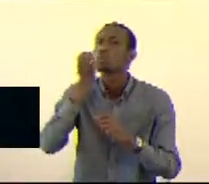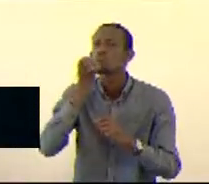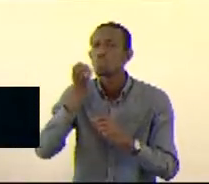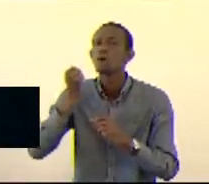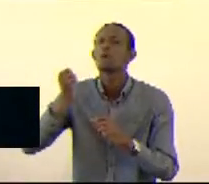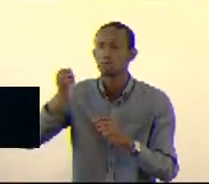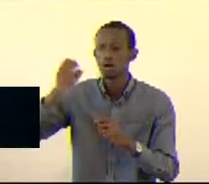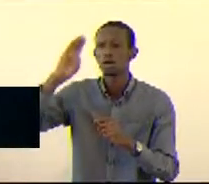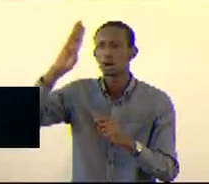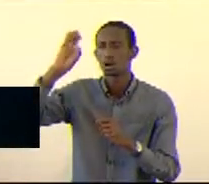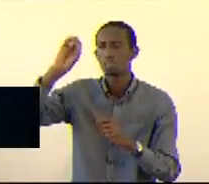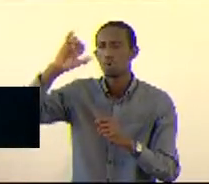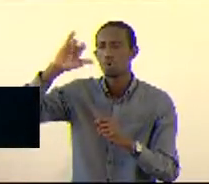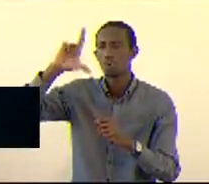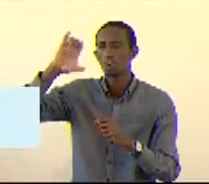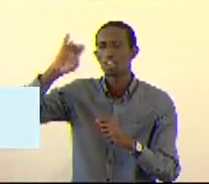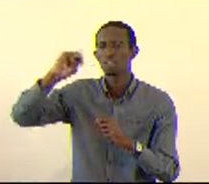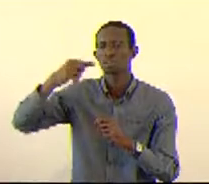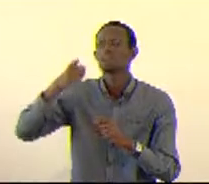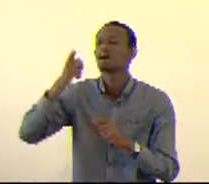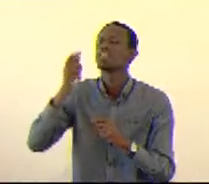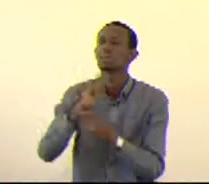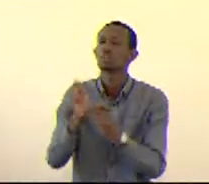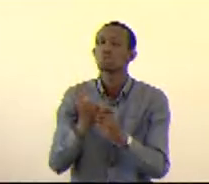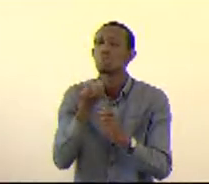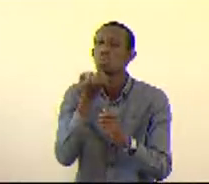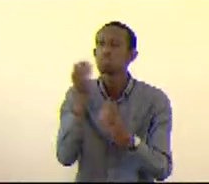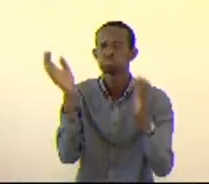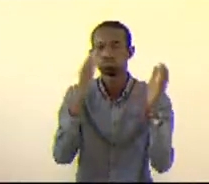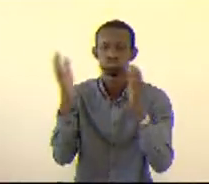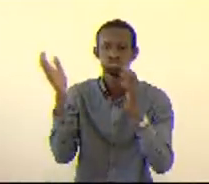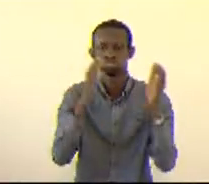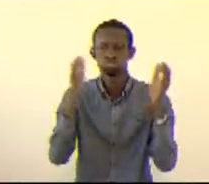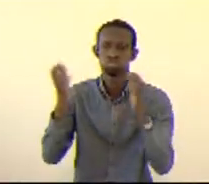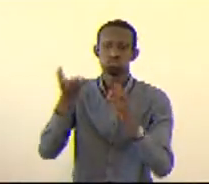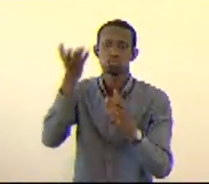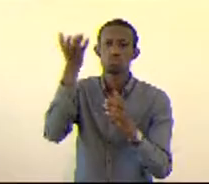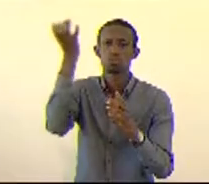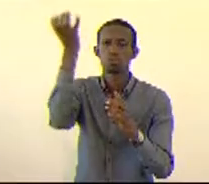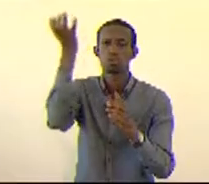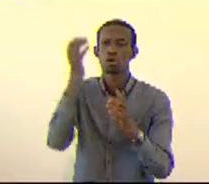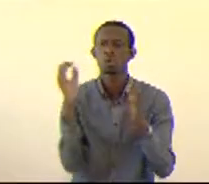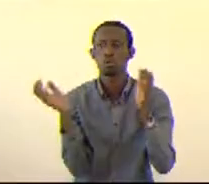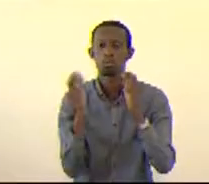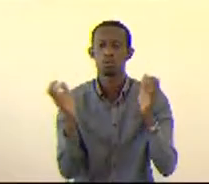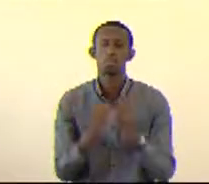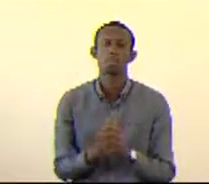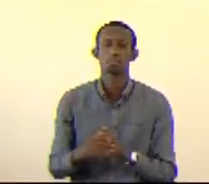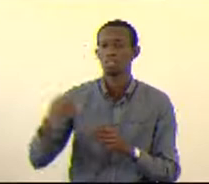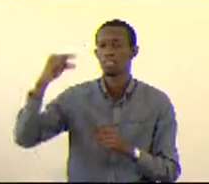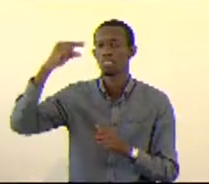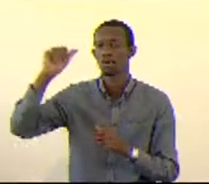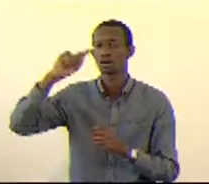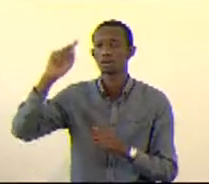of water as 100 degrees Celsius, and after this we have a gas. Now, even if I don't take you to